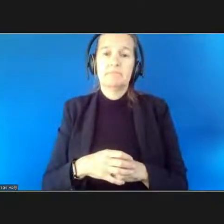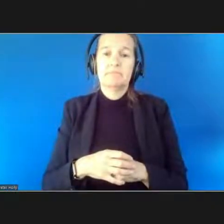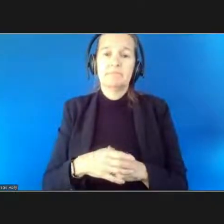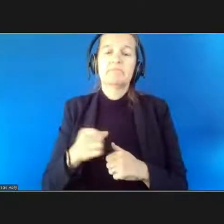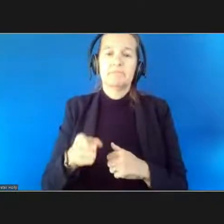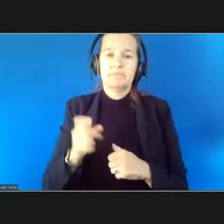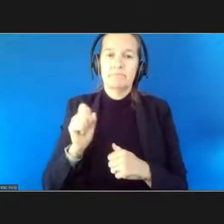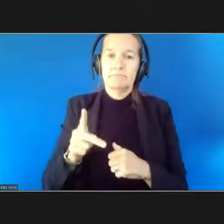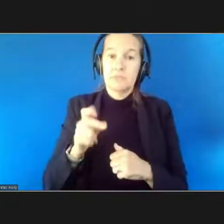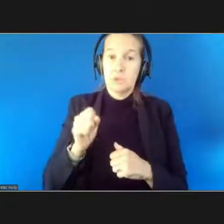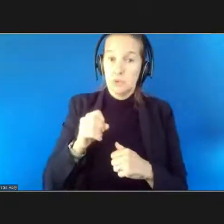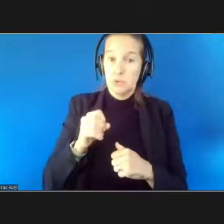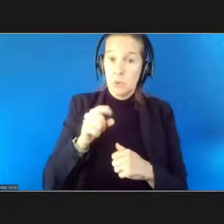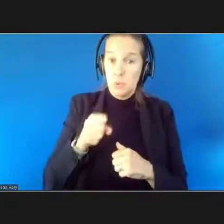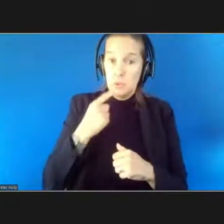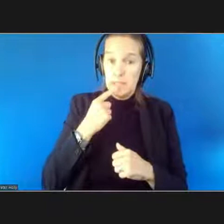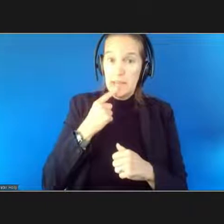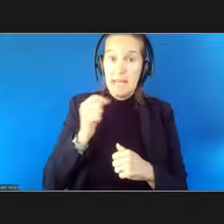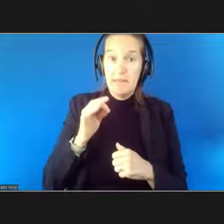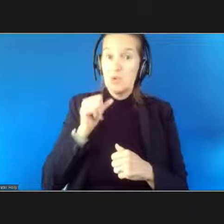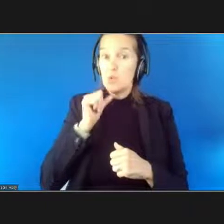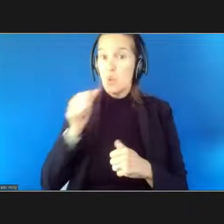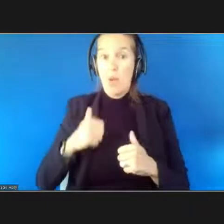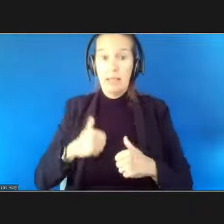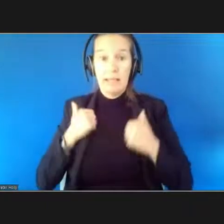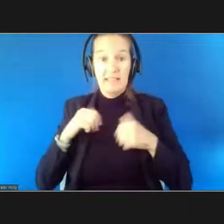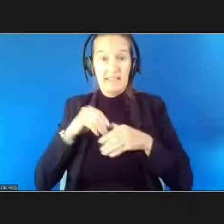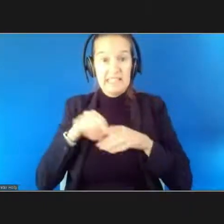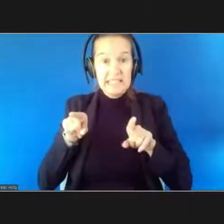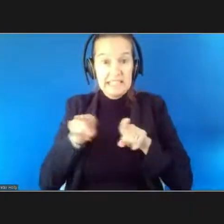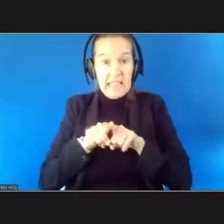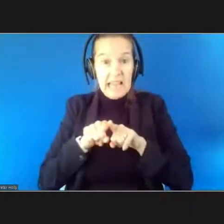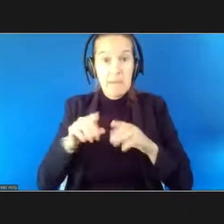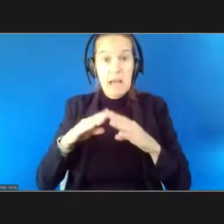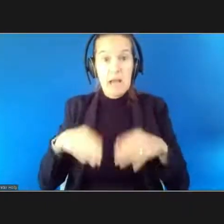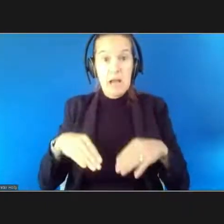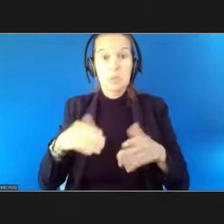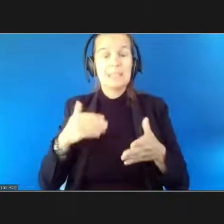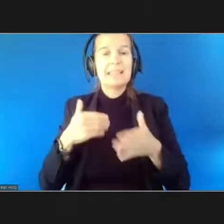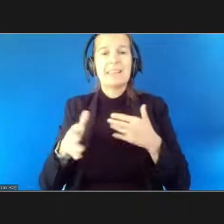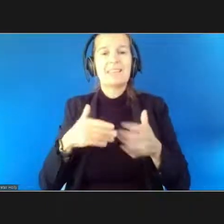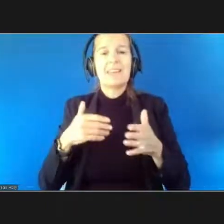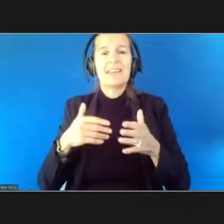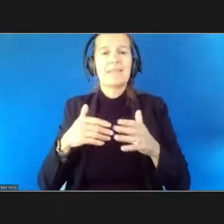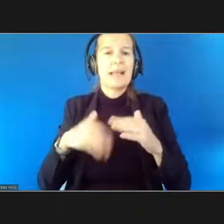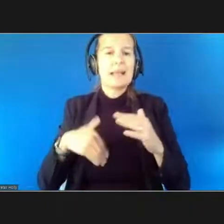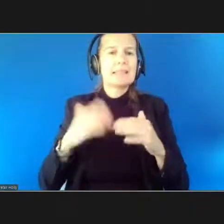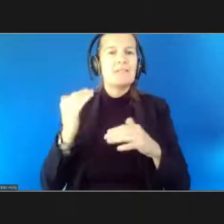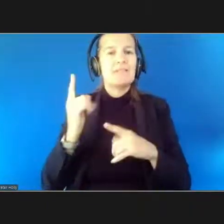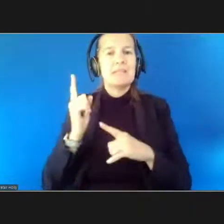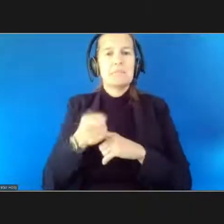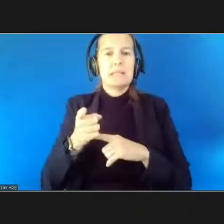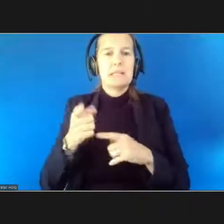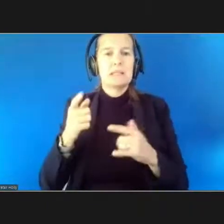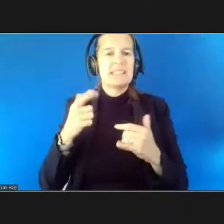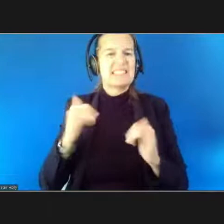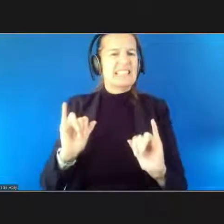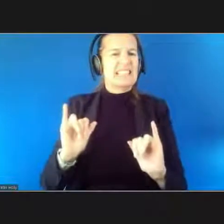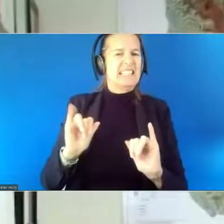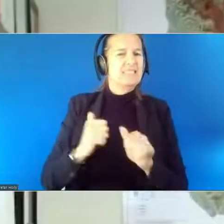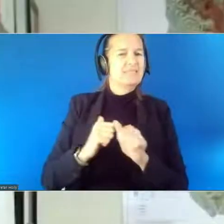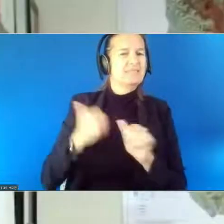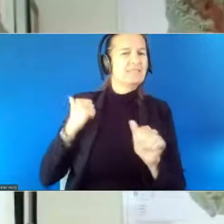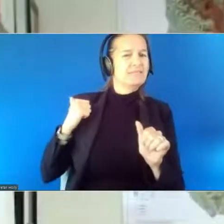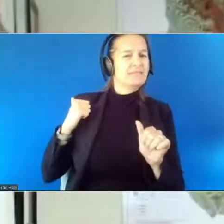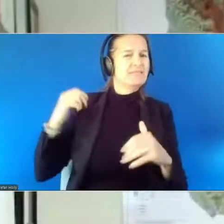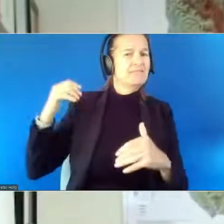Okay, so you're saying if you're not in the same household, even though it's less than that 15 minutes, it's still not advisable? Yeah,